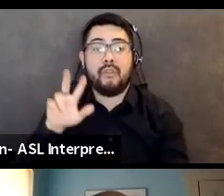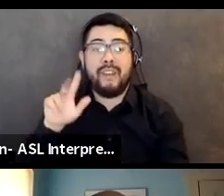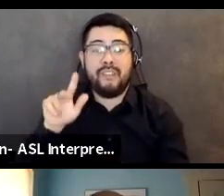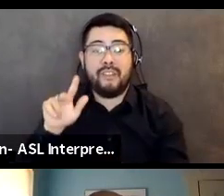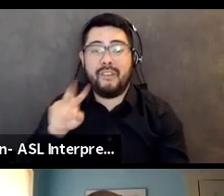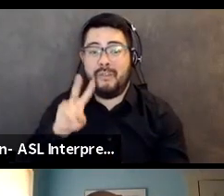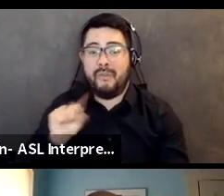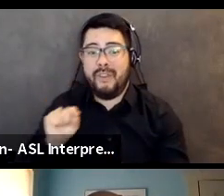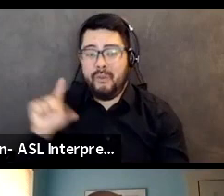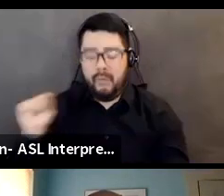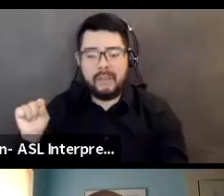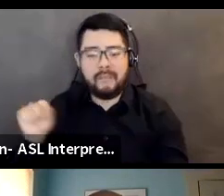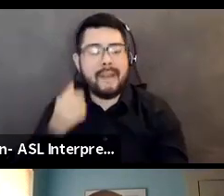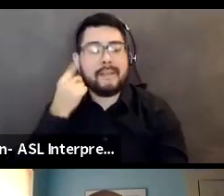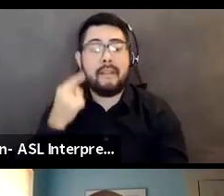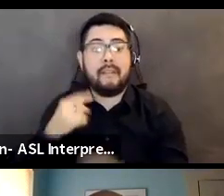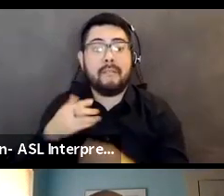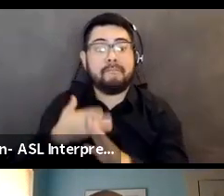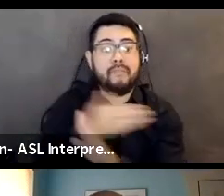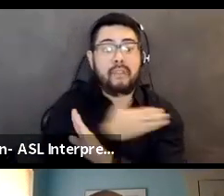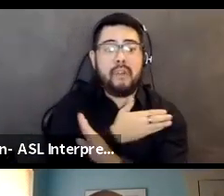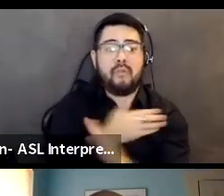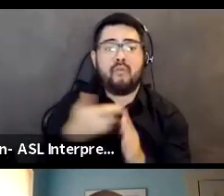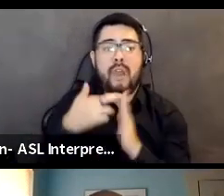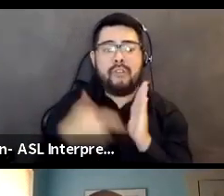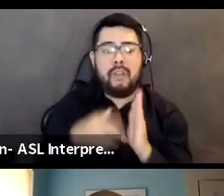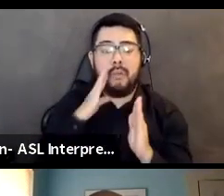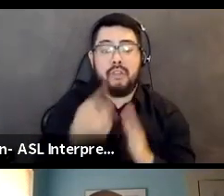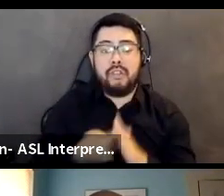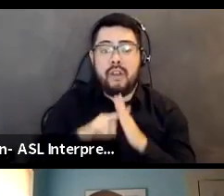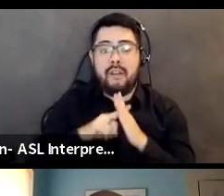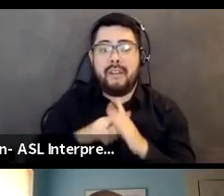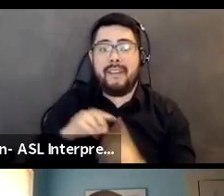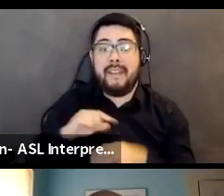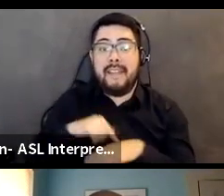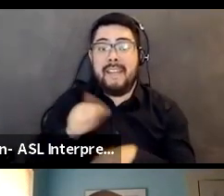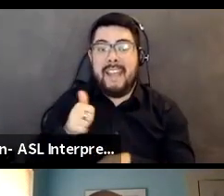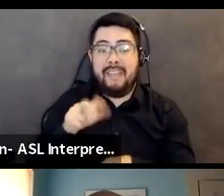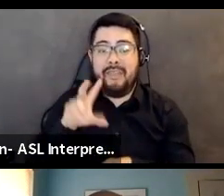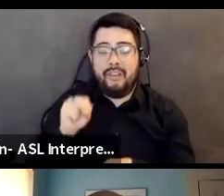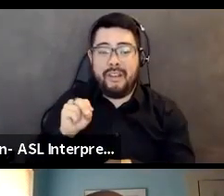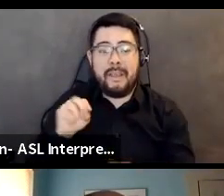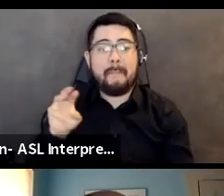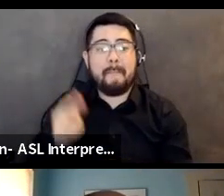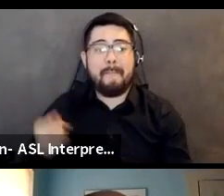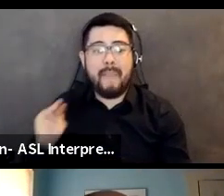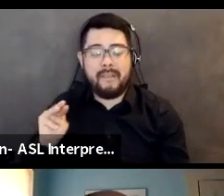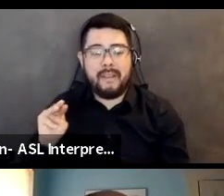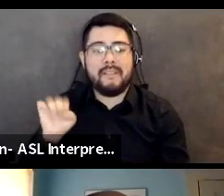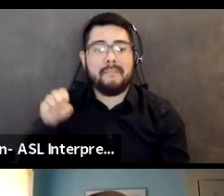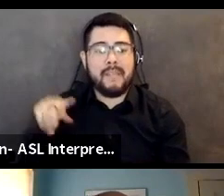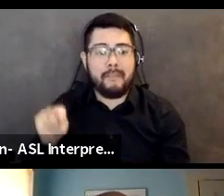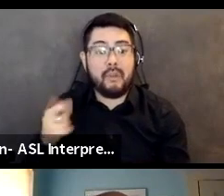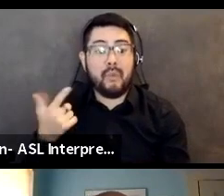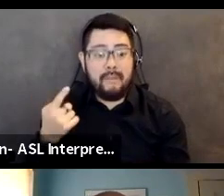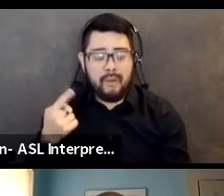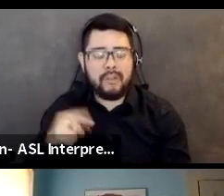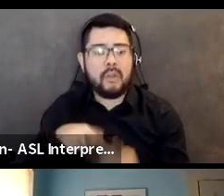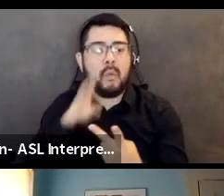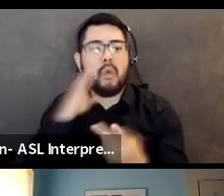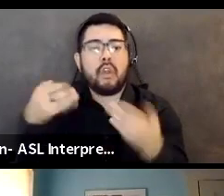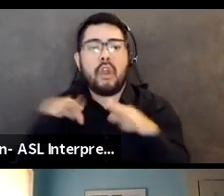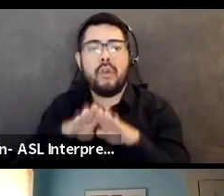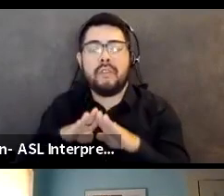advanced registration will open at 10 30 a.m on monday september 21st 2020 and we'll close on tuesday